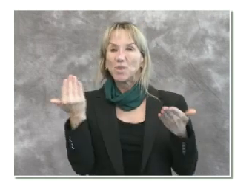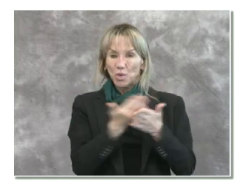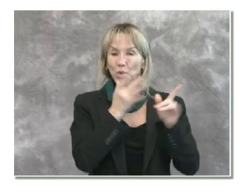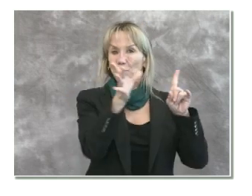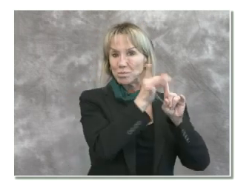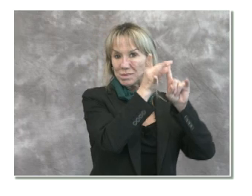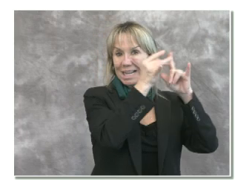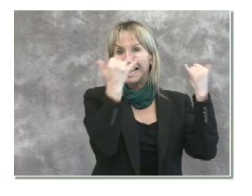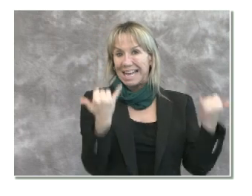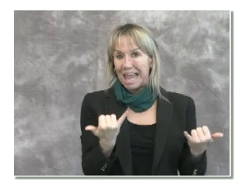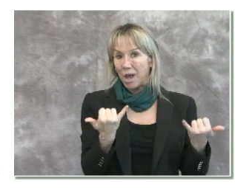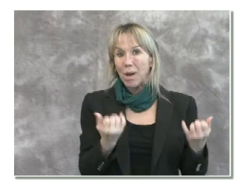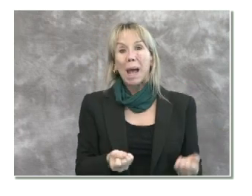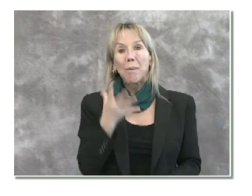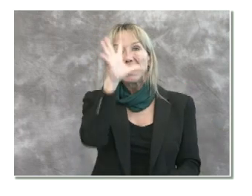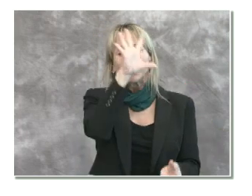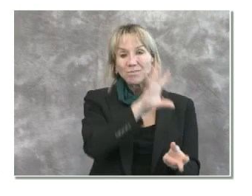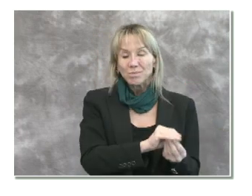which brings us to